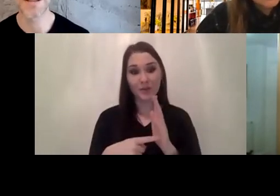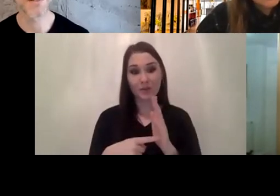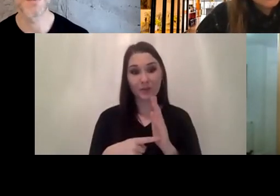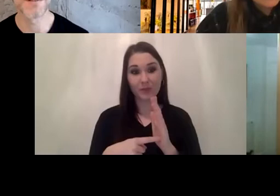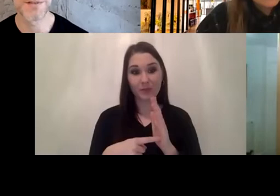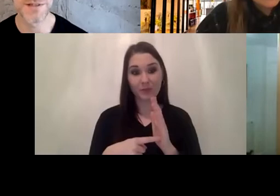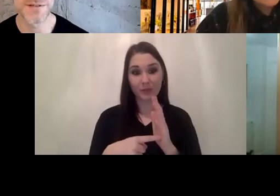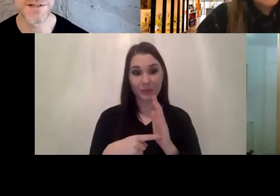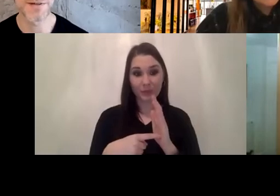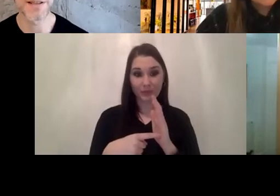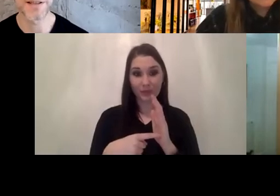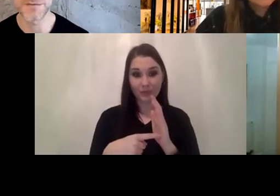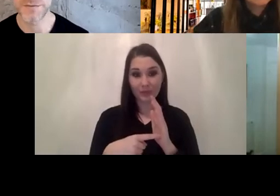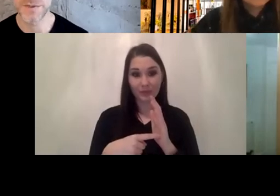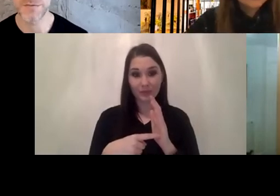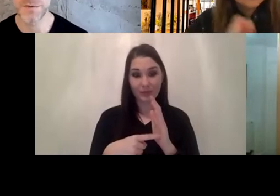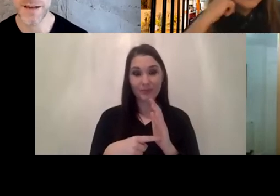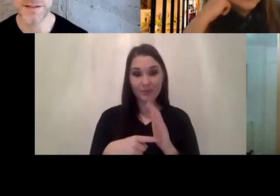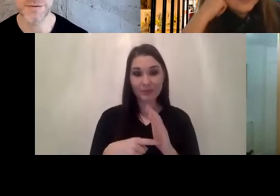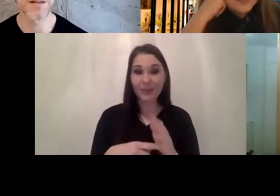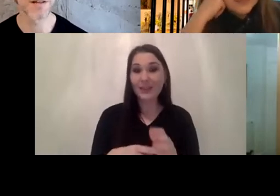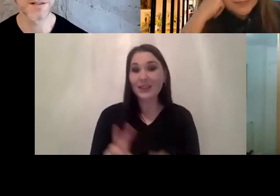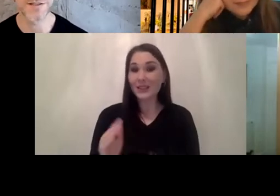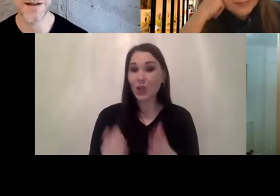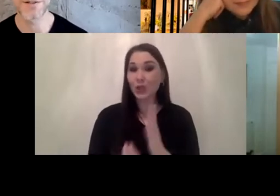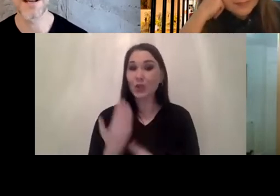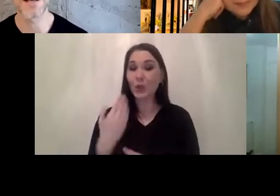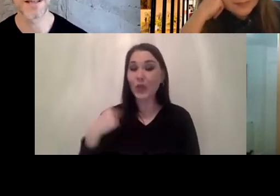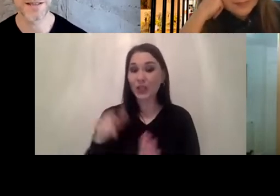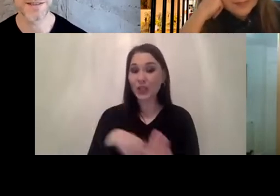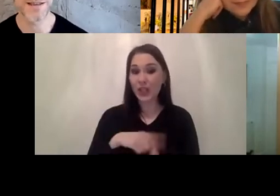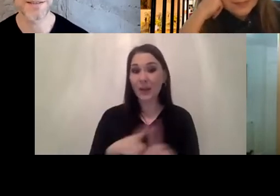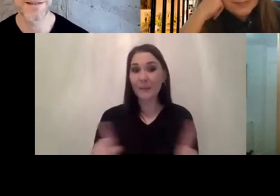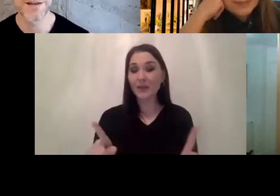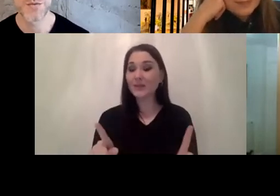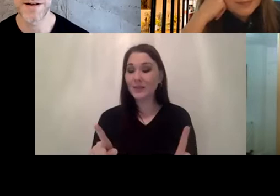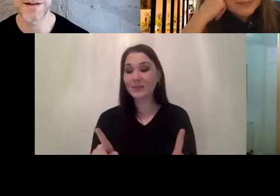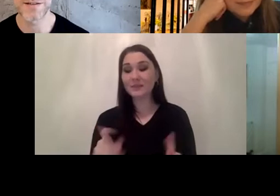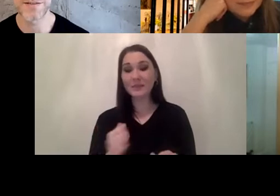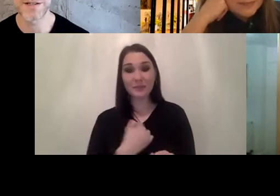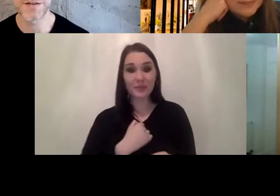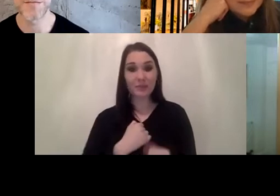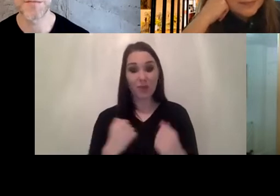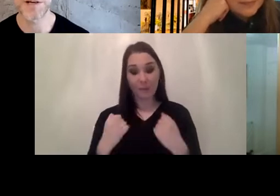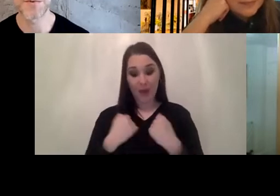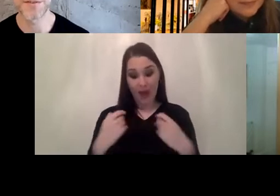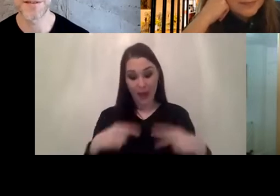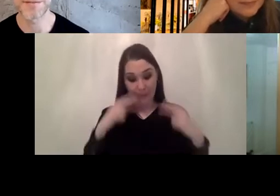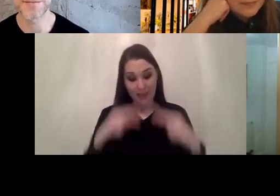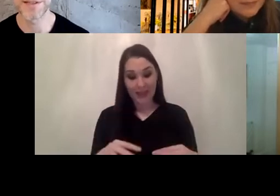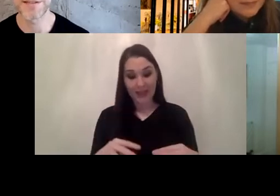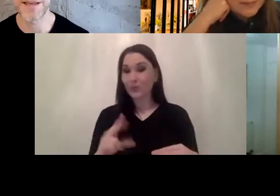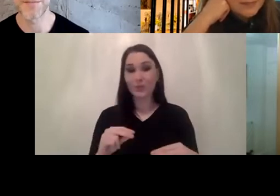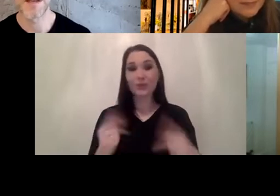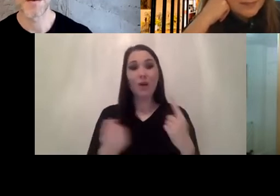it's not so much new this year, but you know, we've had, you know, unconscious bias training, and I think that's where, you know, and we've been trying to put in things